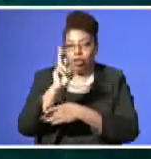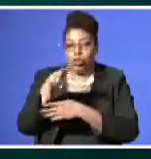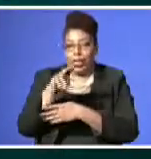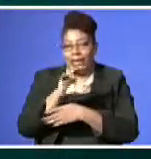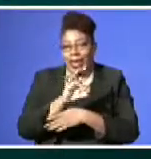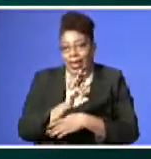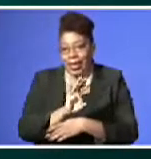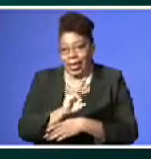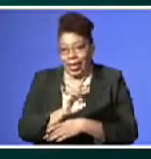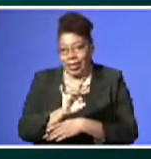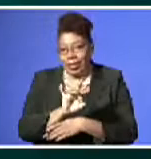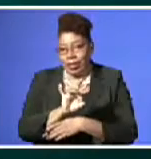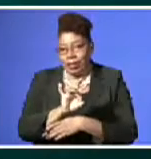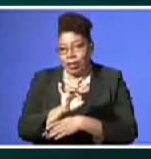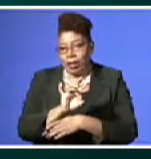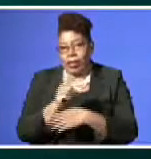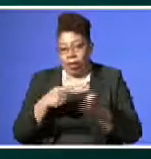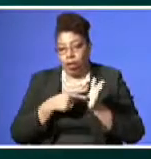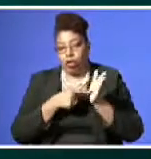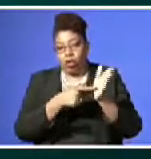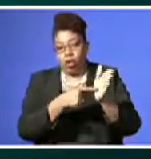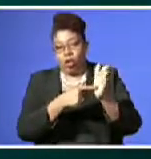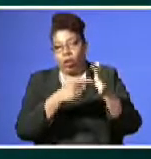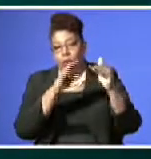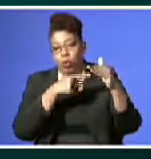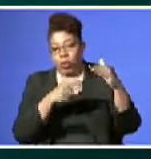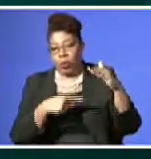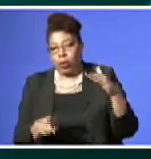2,928. The breakdown shows there have been